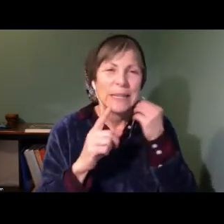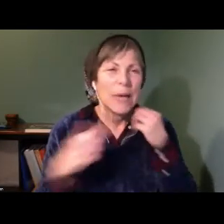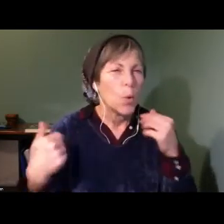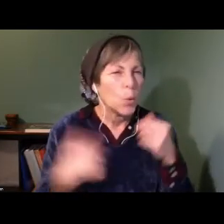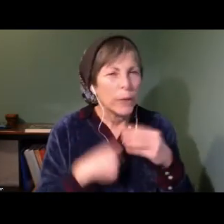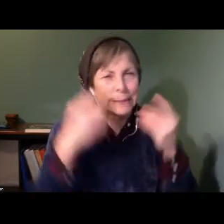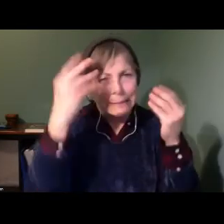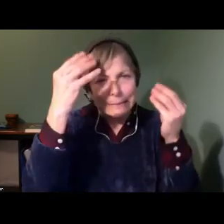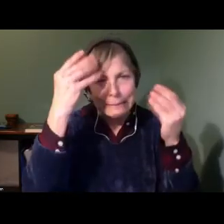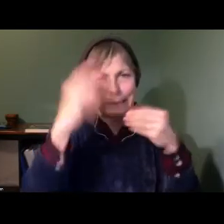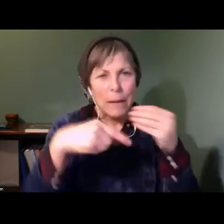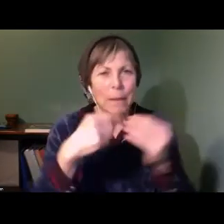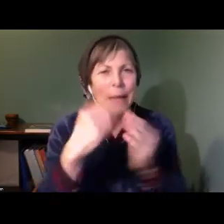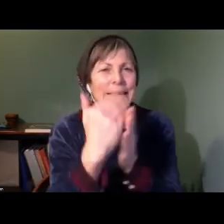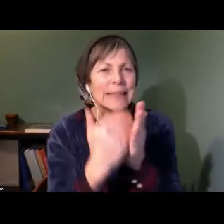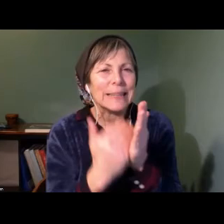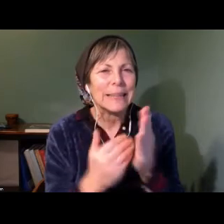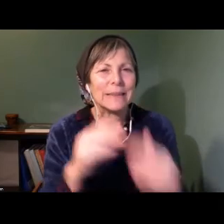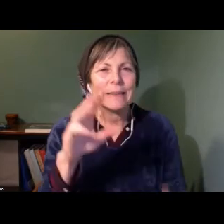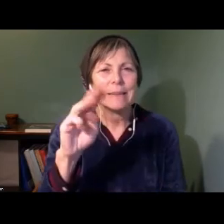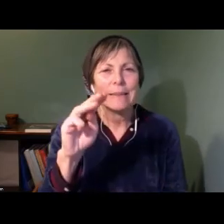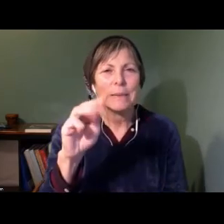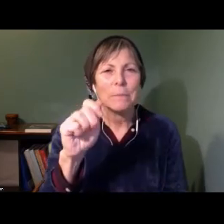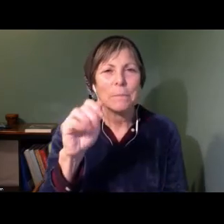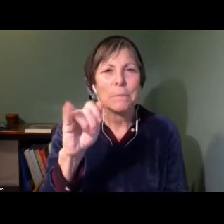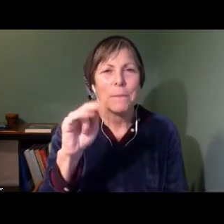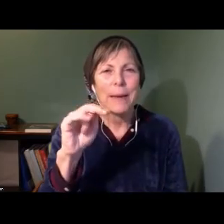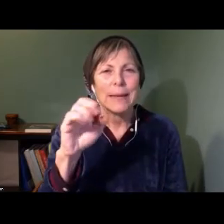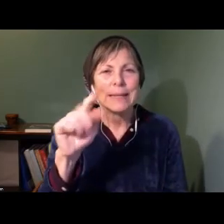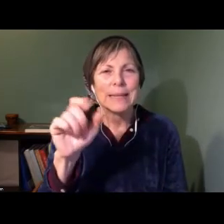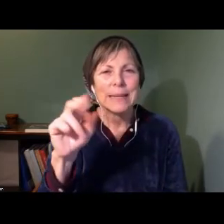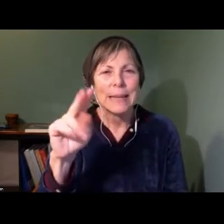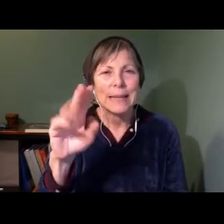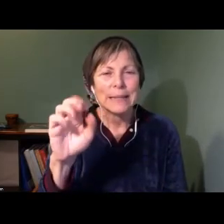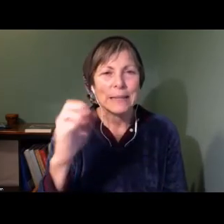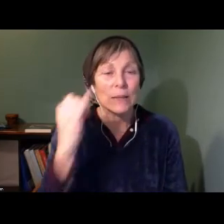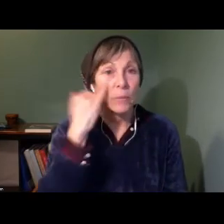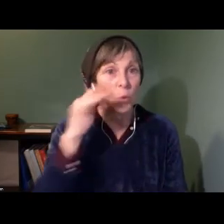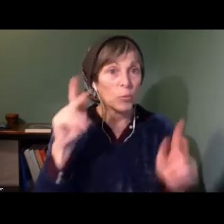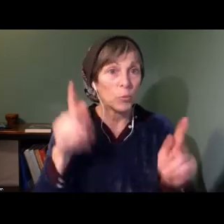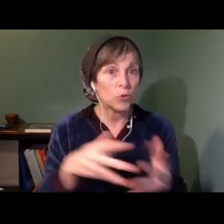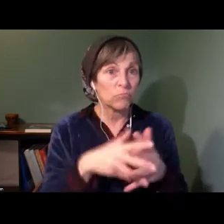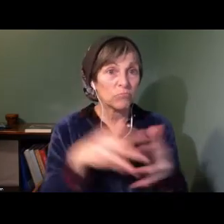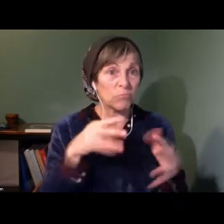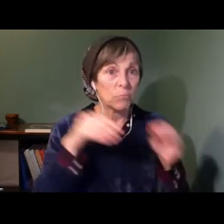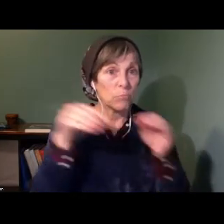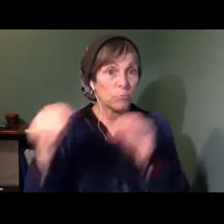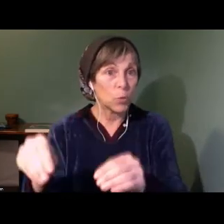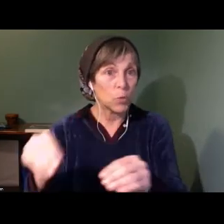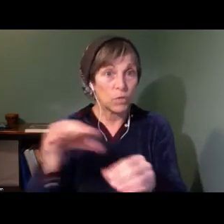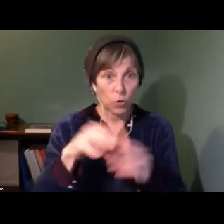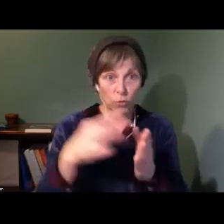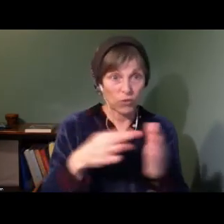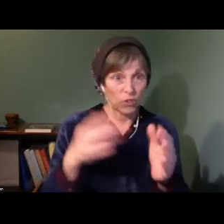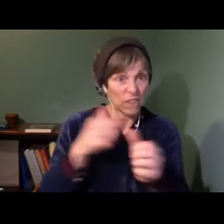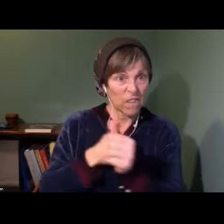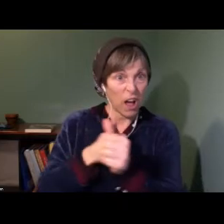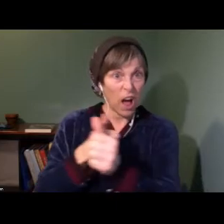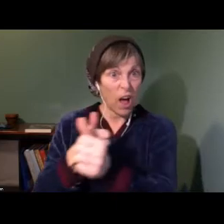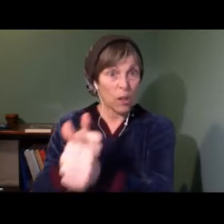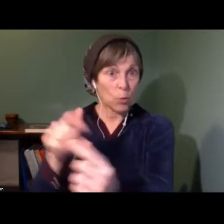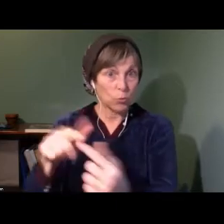list maintenance um when people move how do we make sure that their voter registration follows them um to their new address